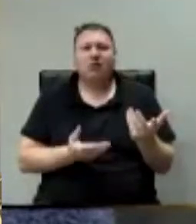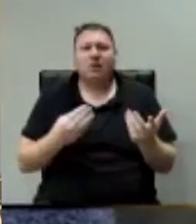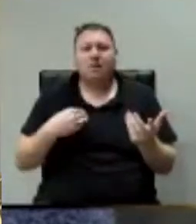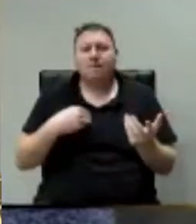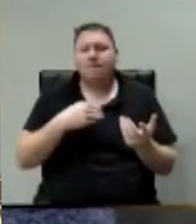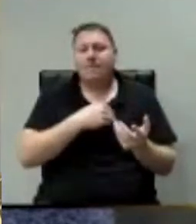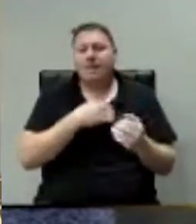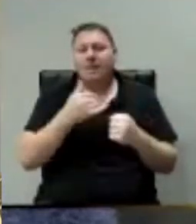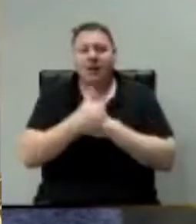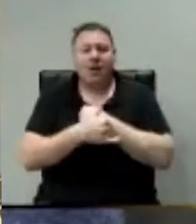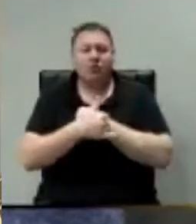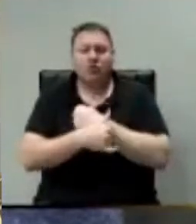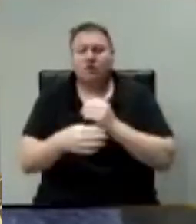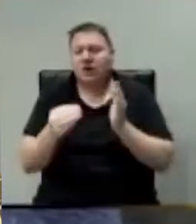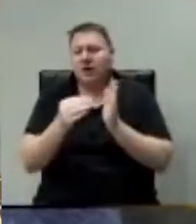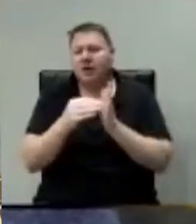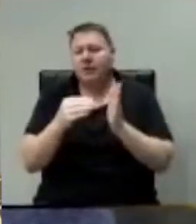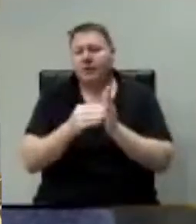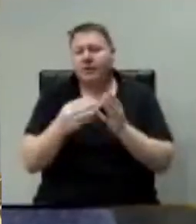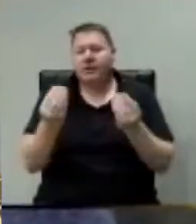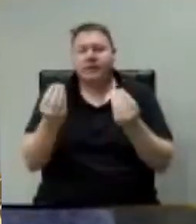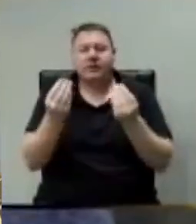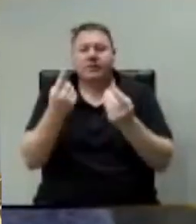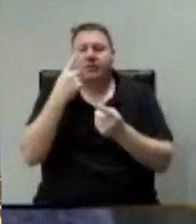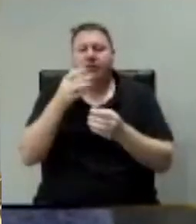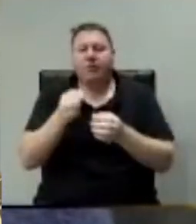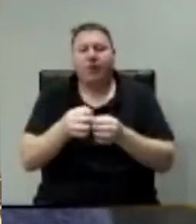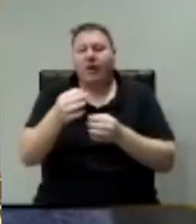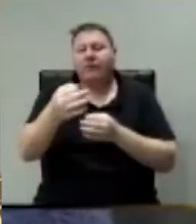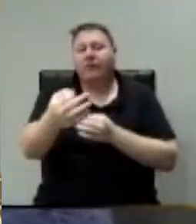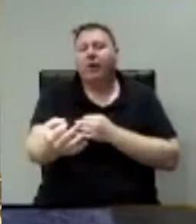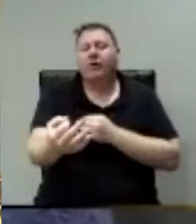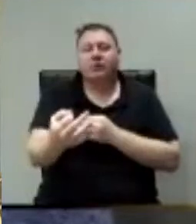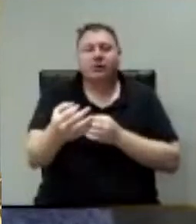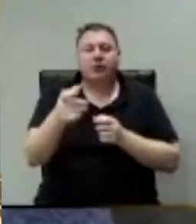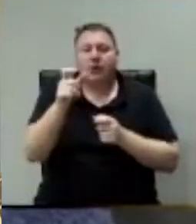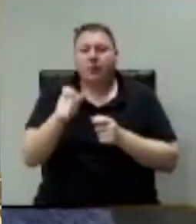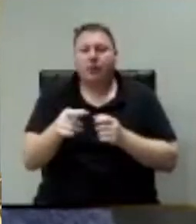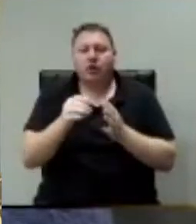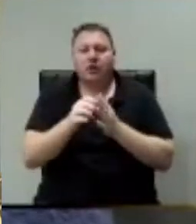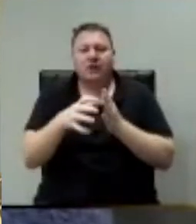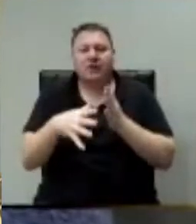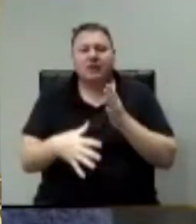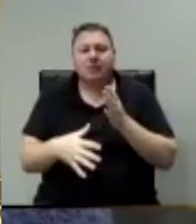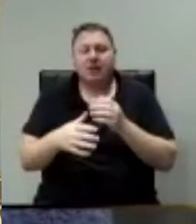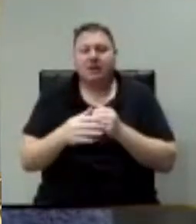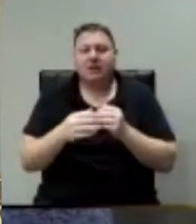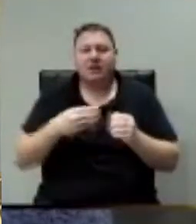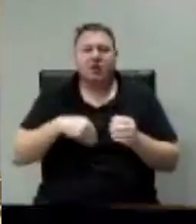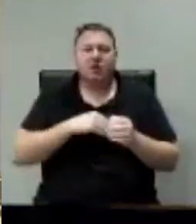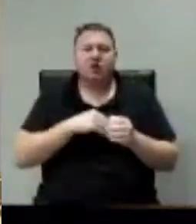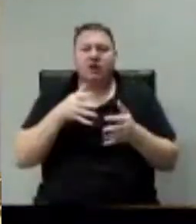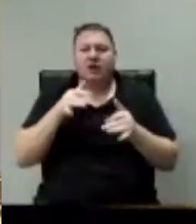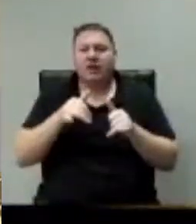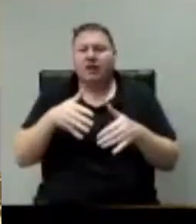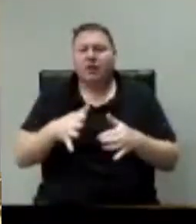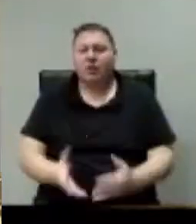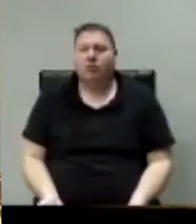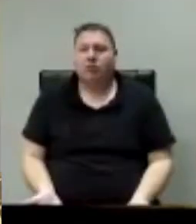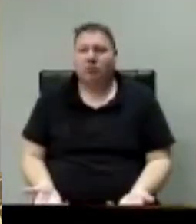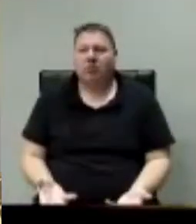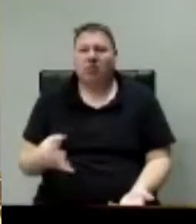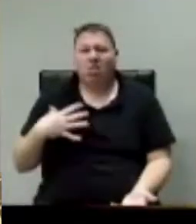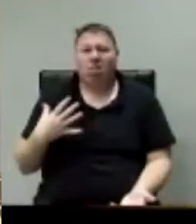member states must implement something for the advancements of persons with disability insofar as gender is concerned. And that was